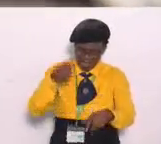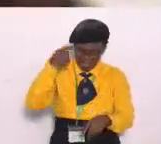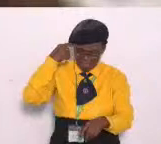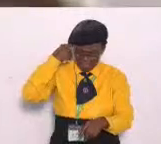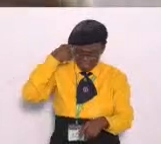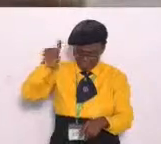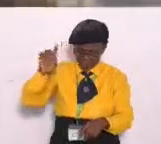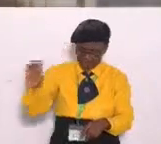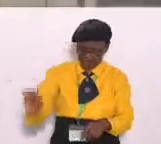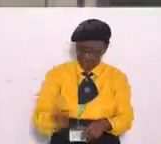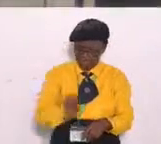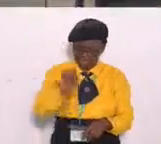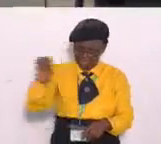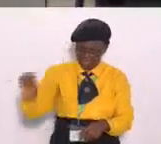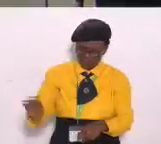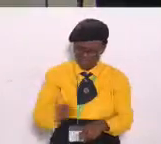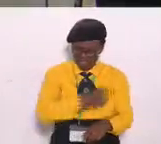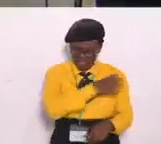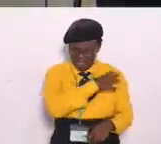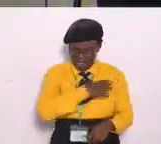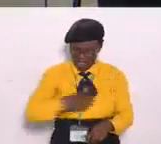endureth